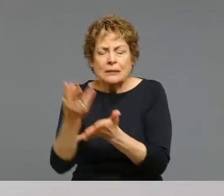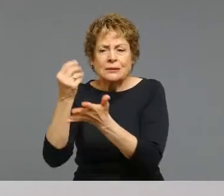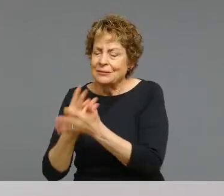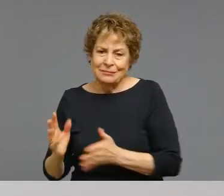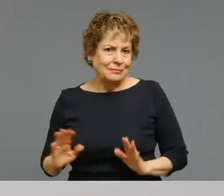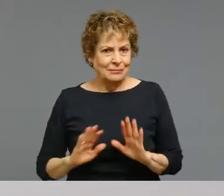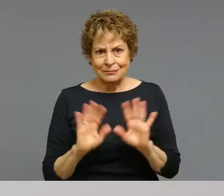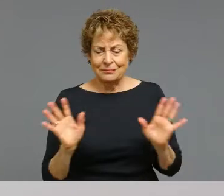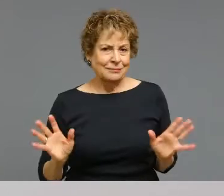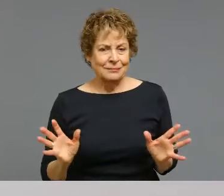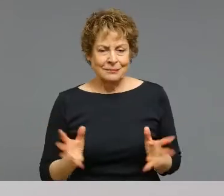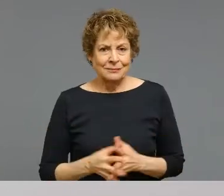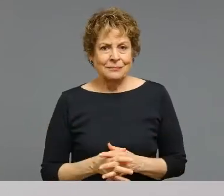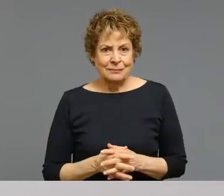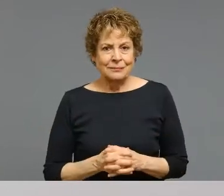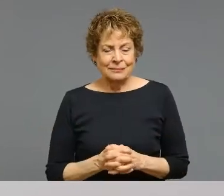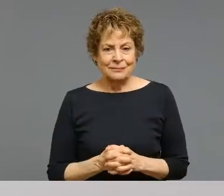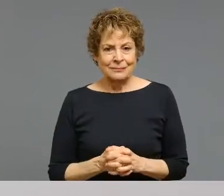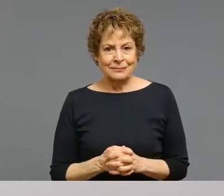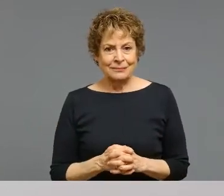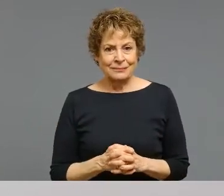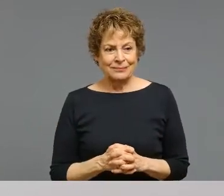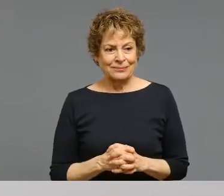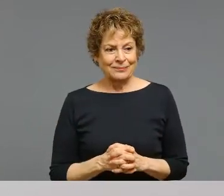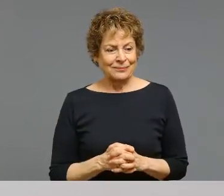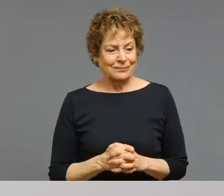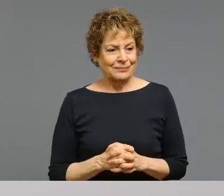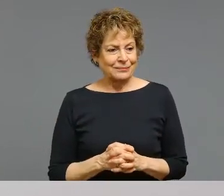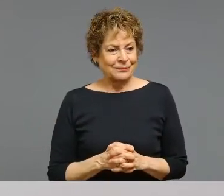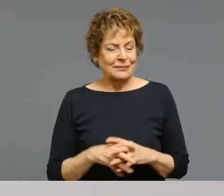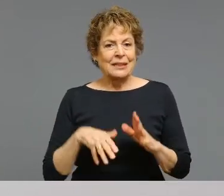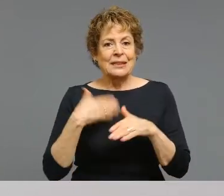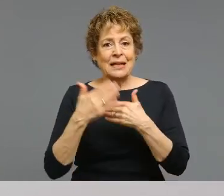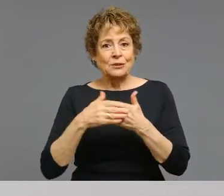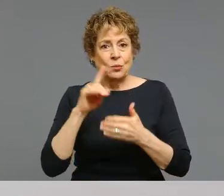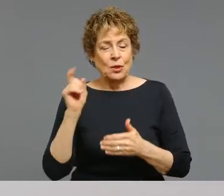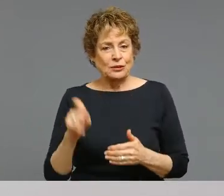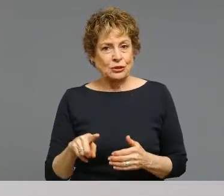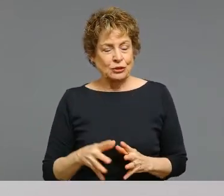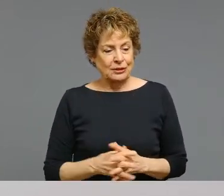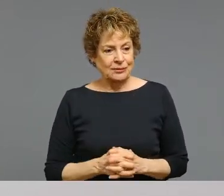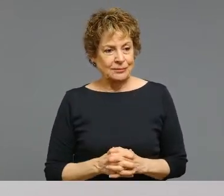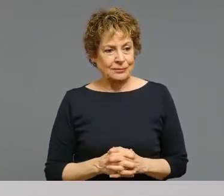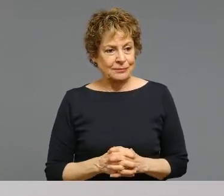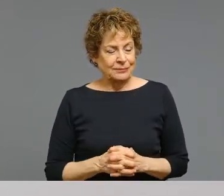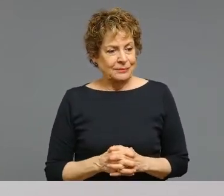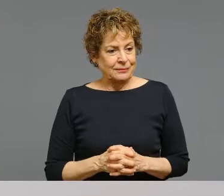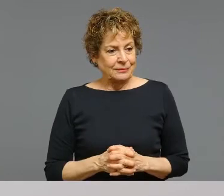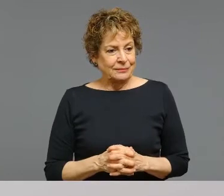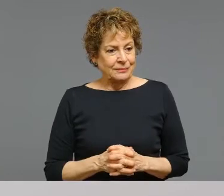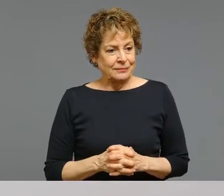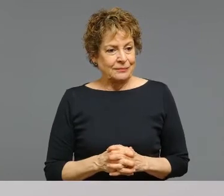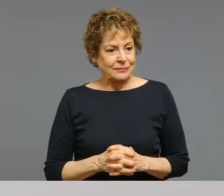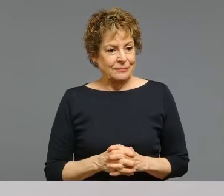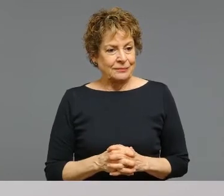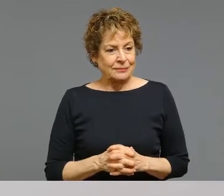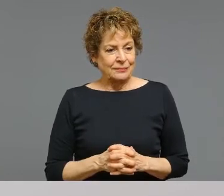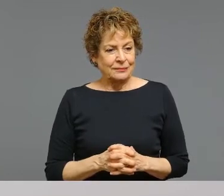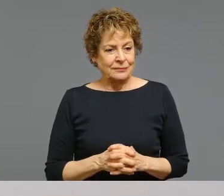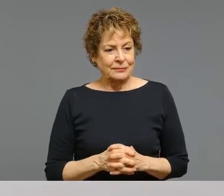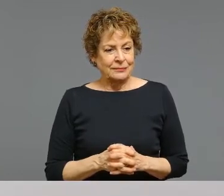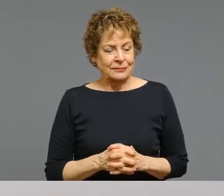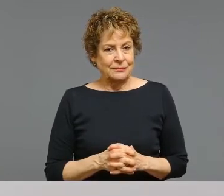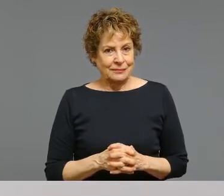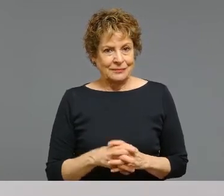And then my next question is on the actual administration of J&J. We saw that after